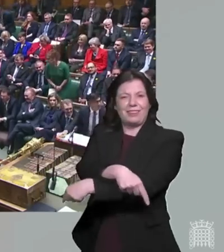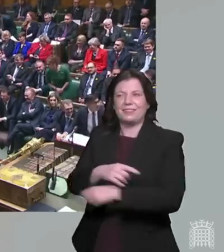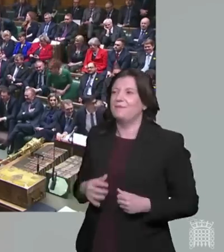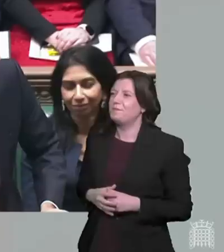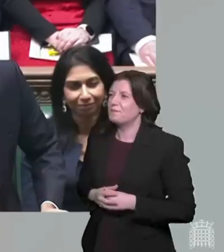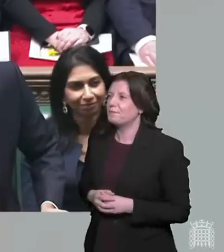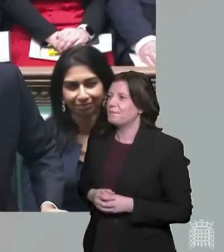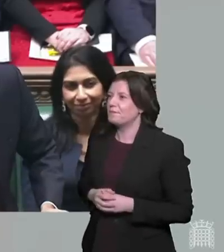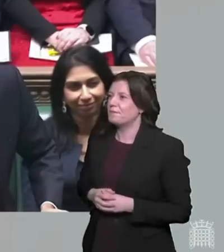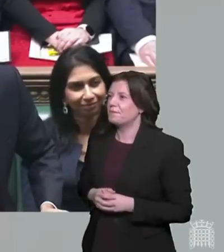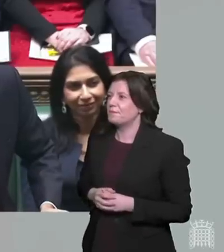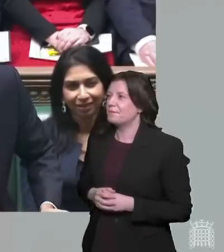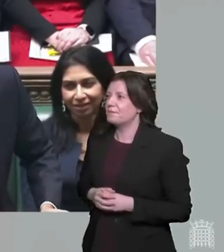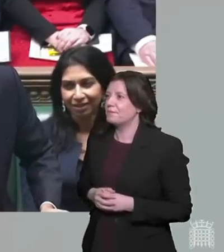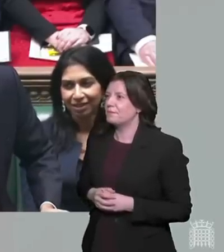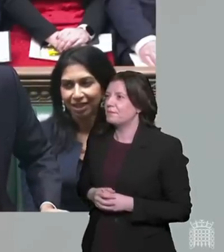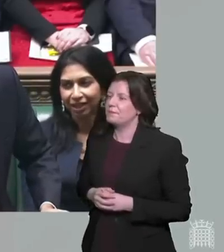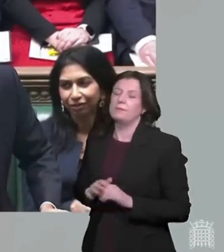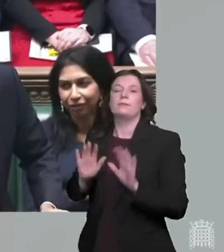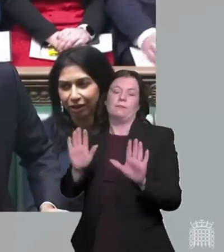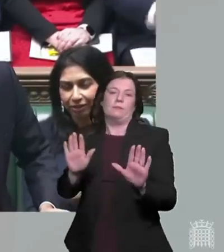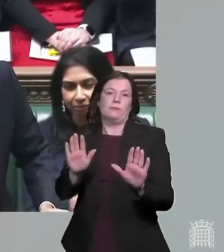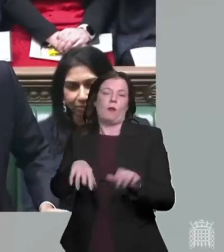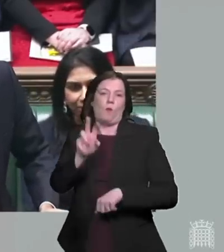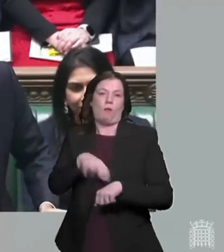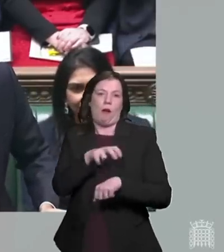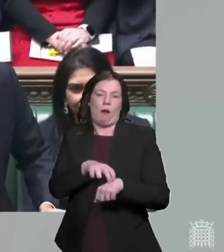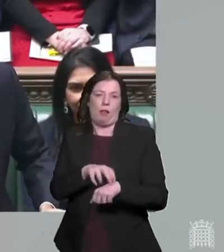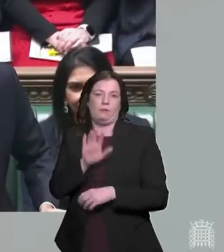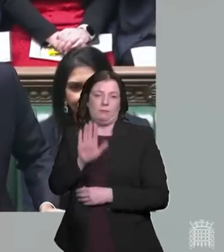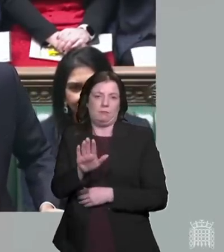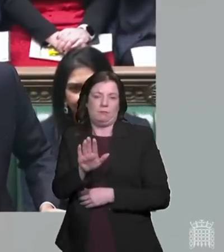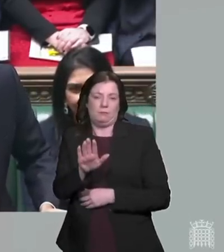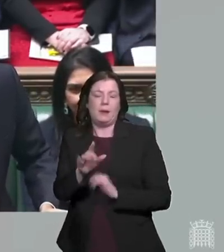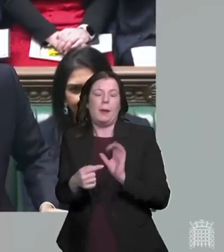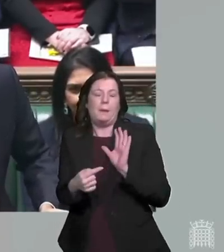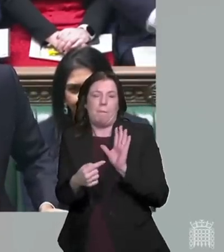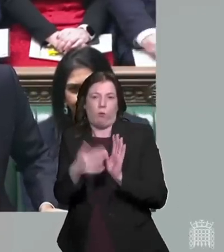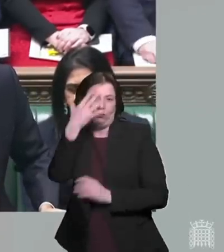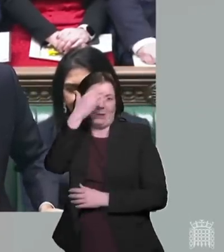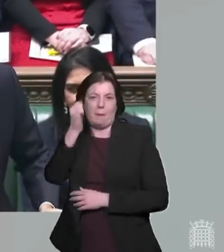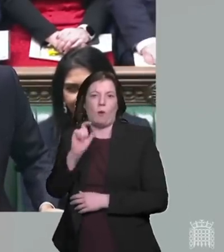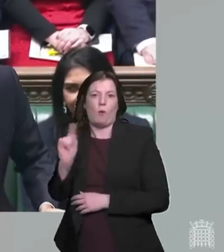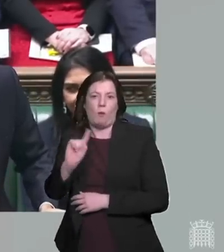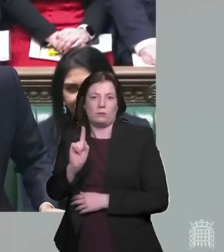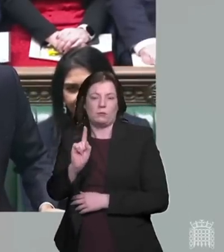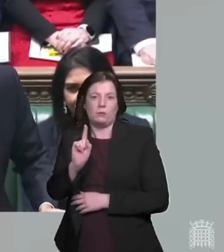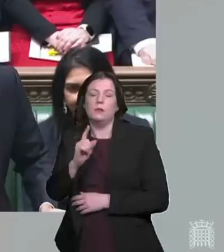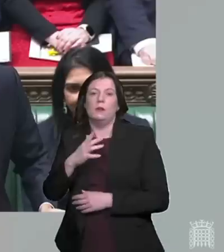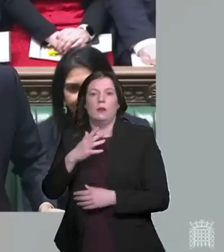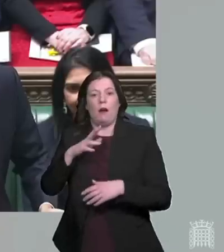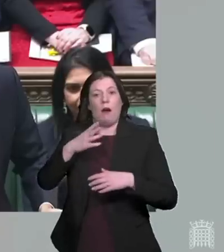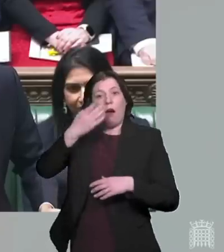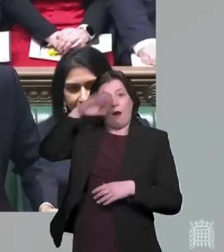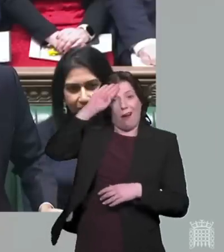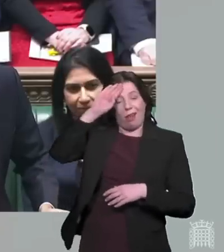Speaker, with regard to Northern Ireland, the important thing to note is to avoid a land border on the